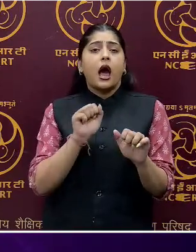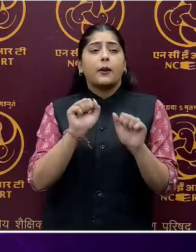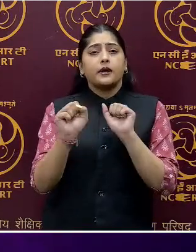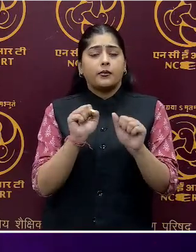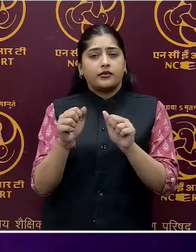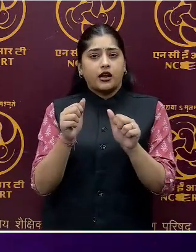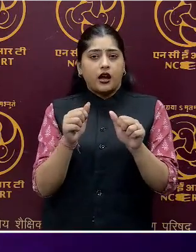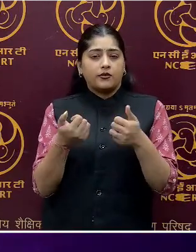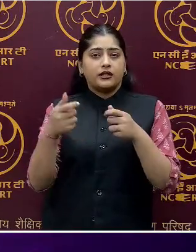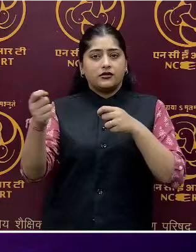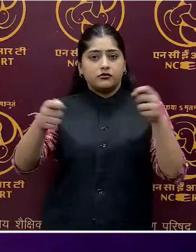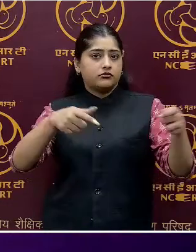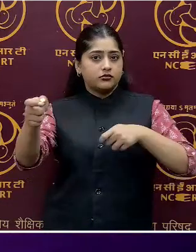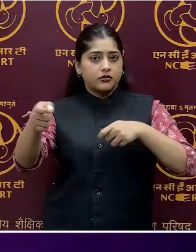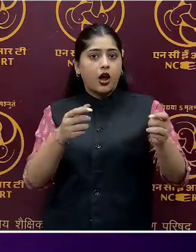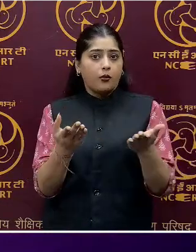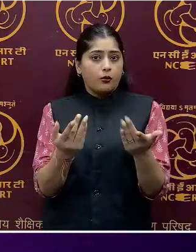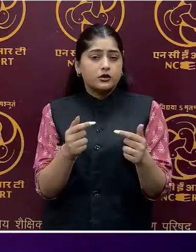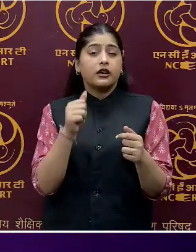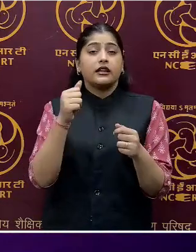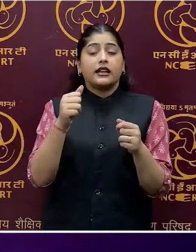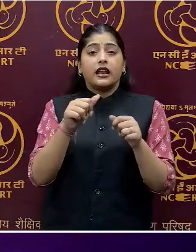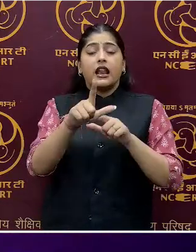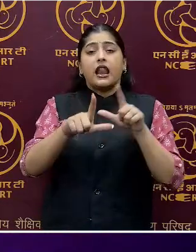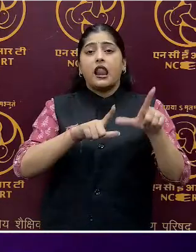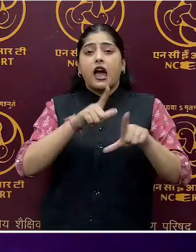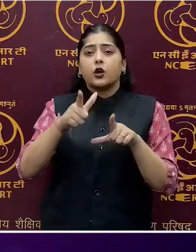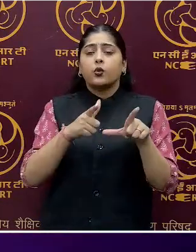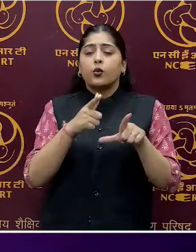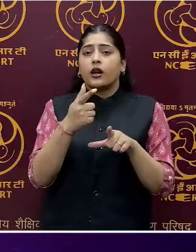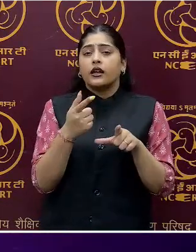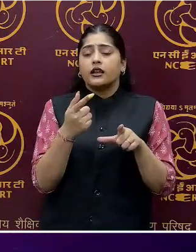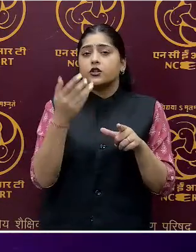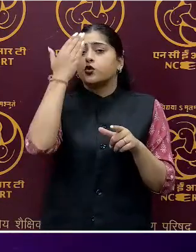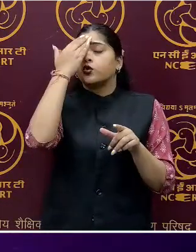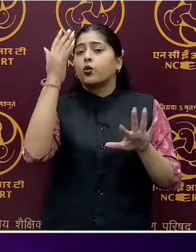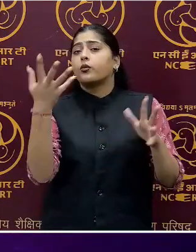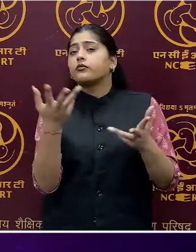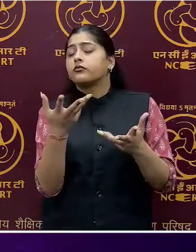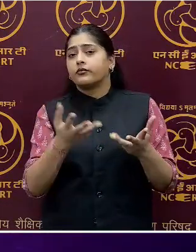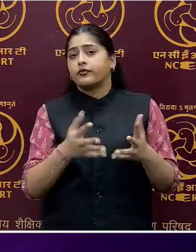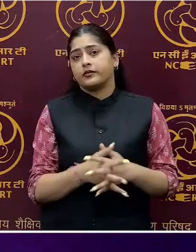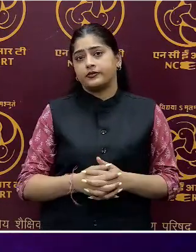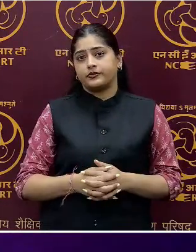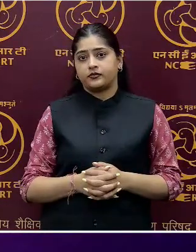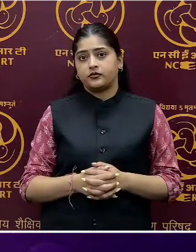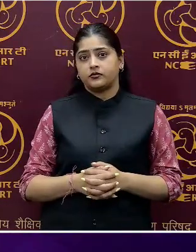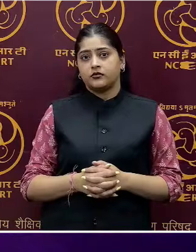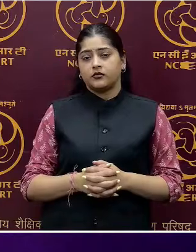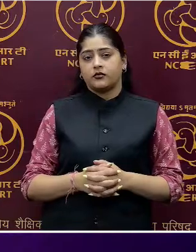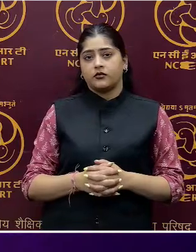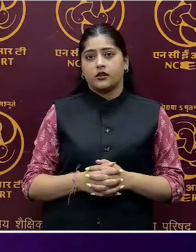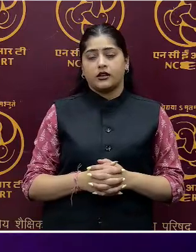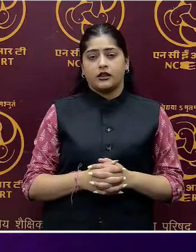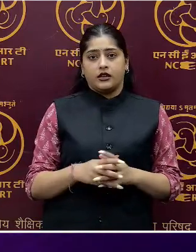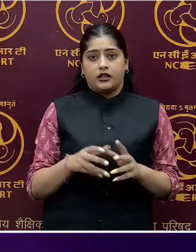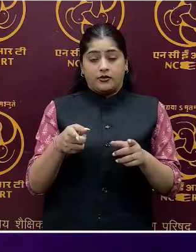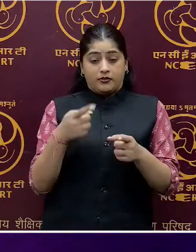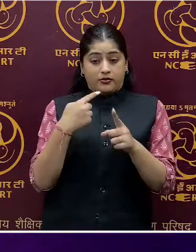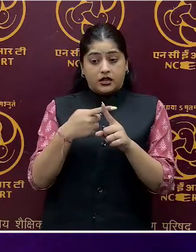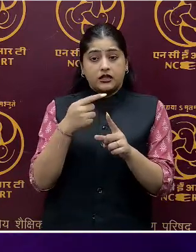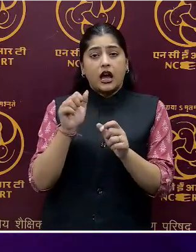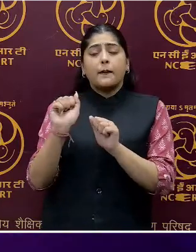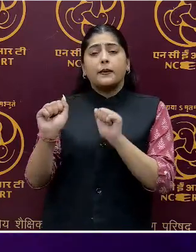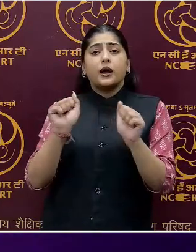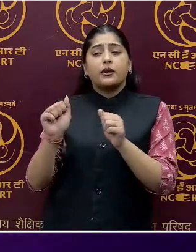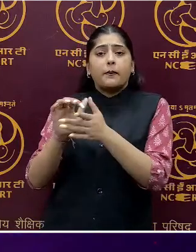the chat box and where they are asked. Of course. So how many languages do you speak? And of course, you can discuss the same with your partner. You both can comment